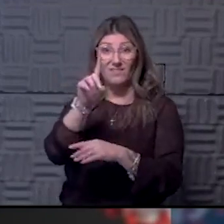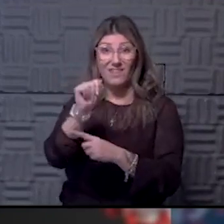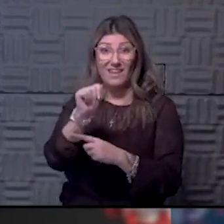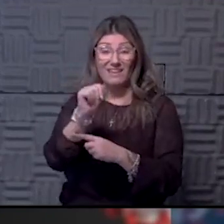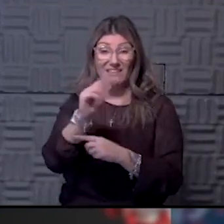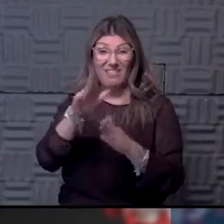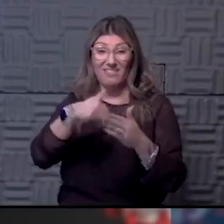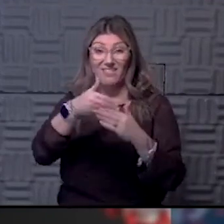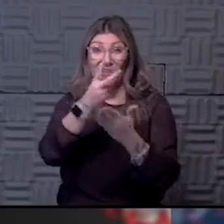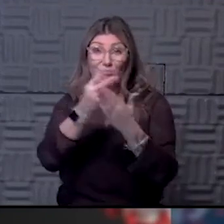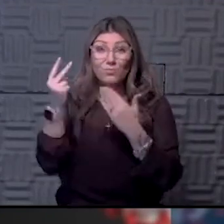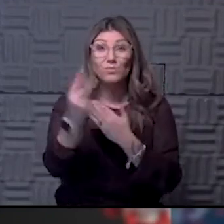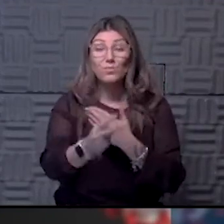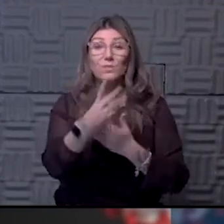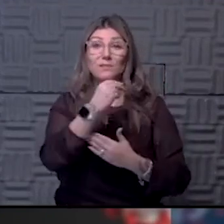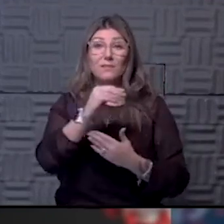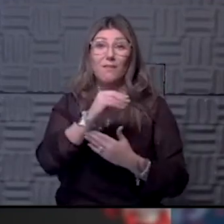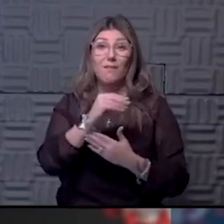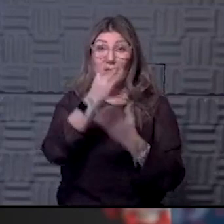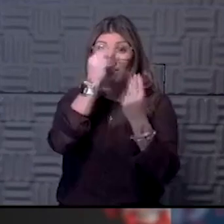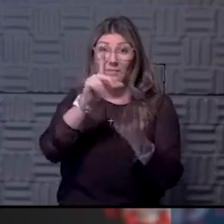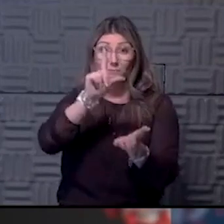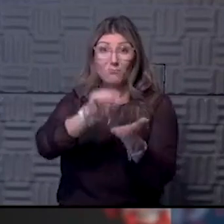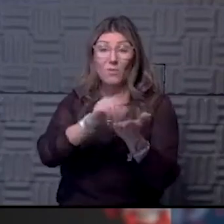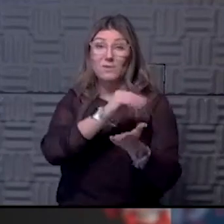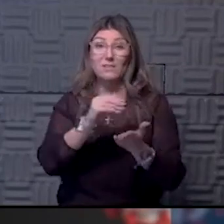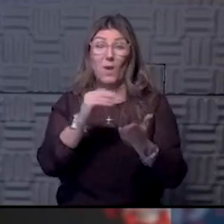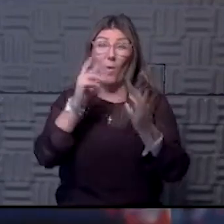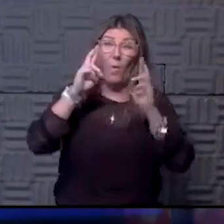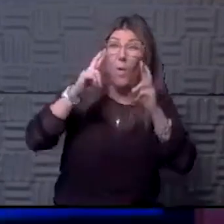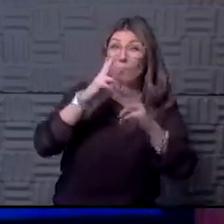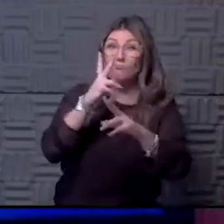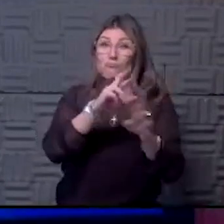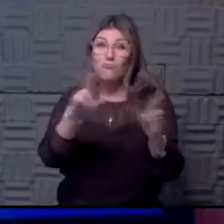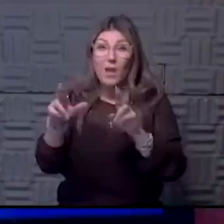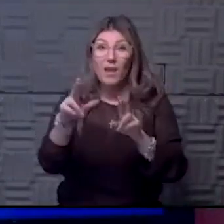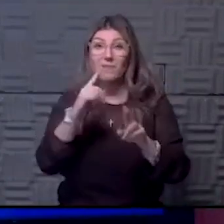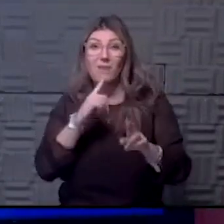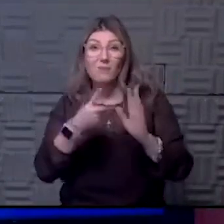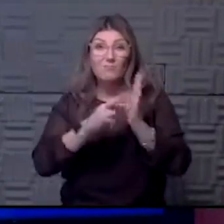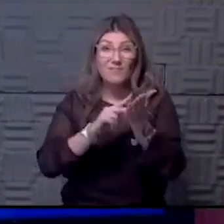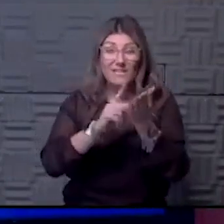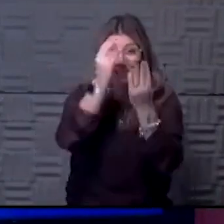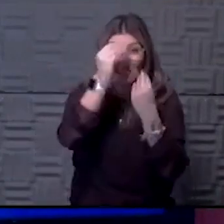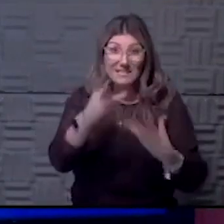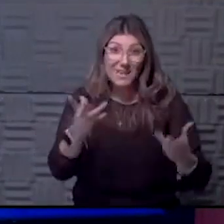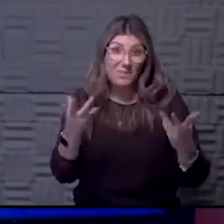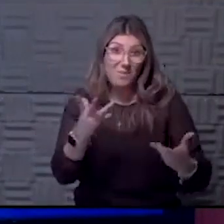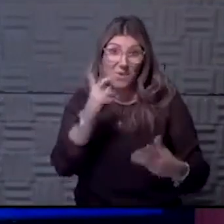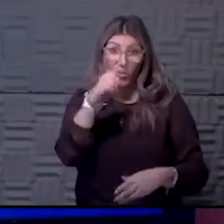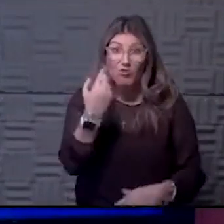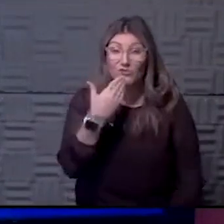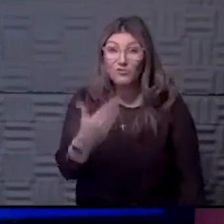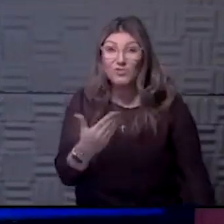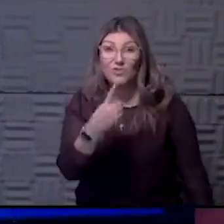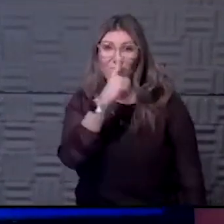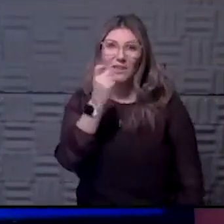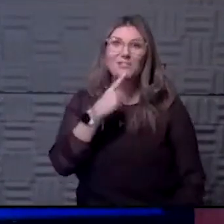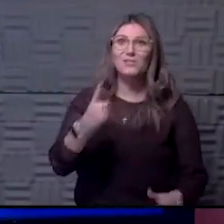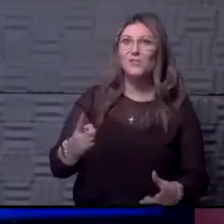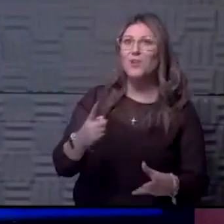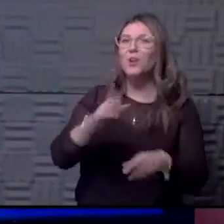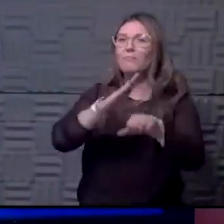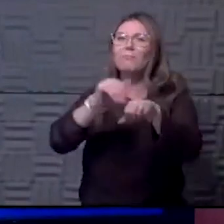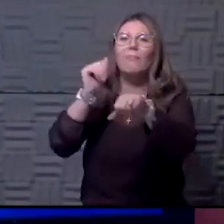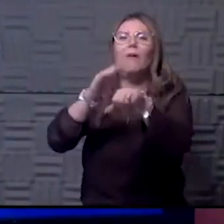is going to be published in the next 2 weeks, and they hope to have that vaccine ready, which to me says the data must be looking pretty good, because they're putting a pretty big spin on it and calling out